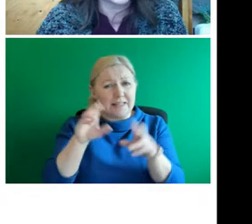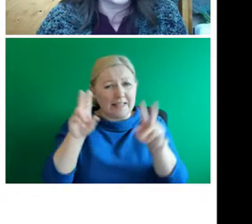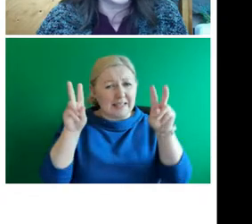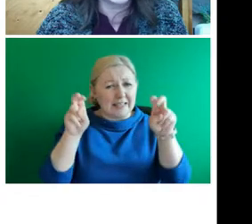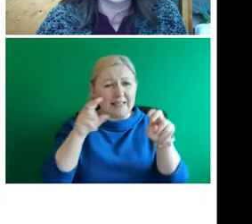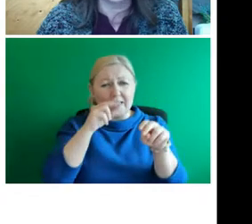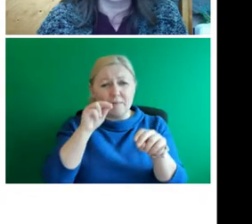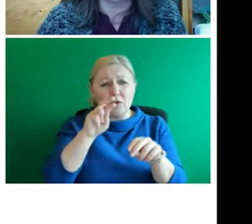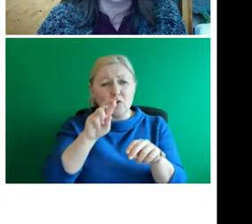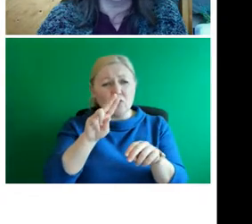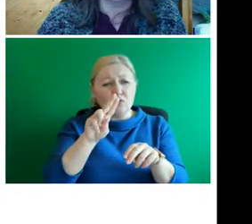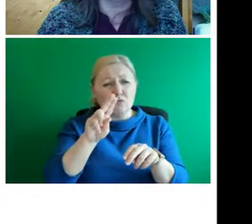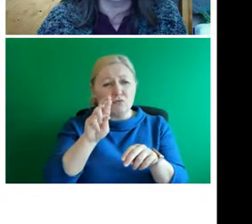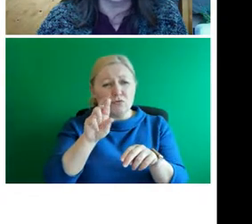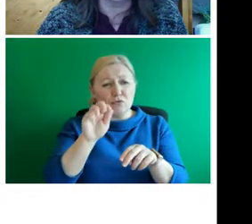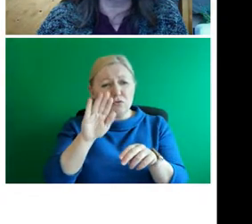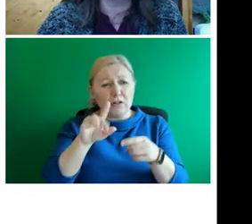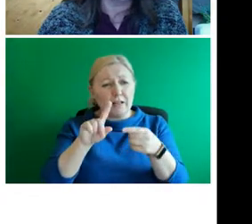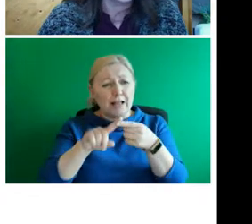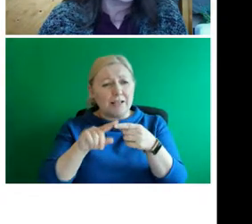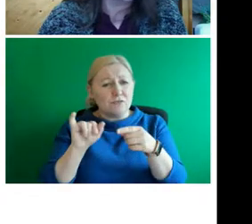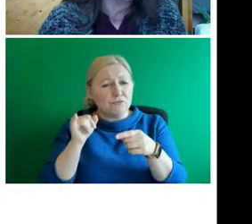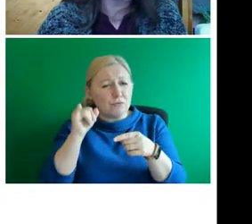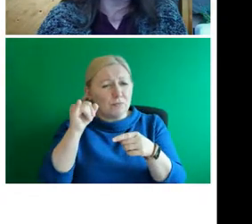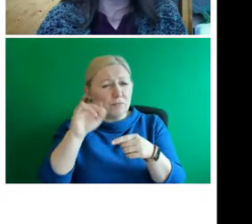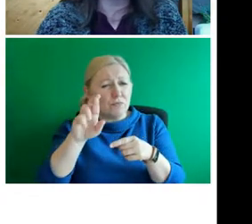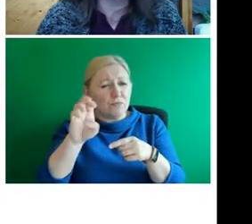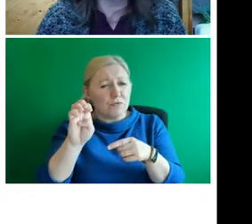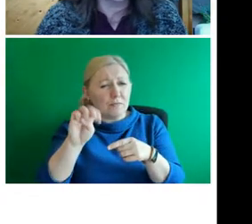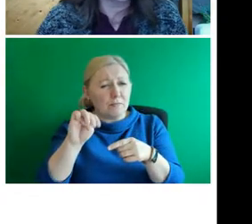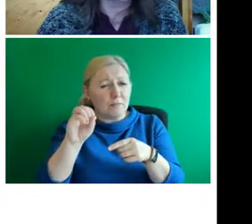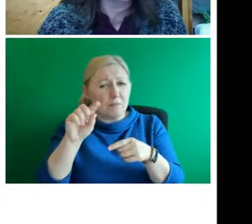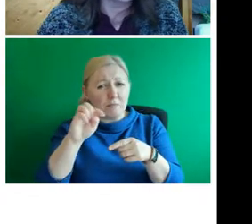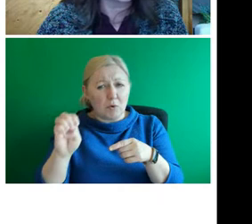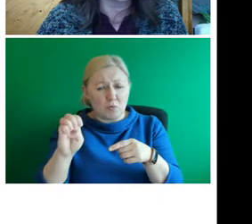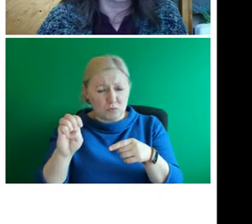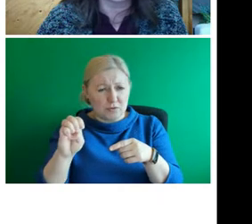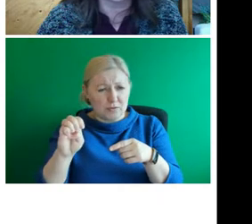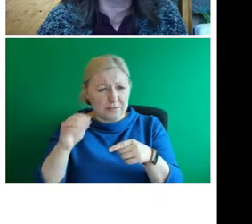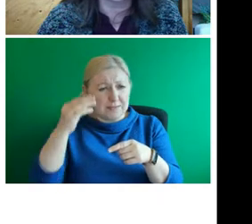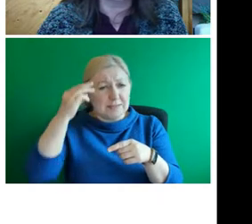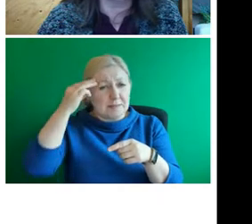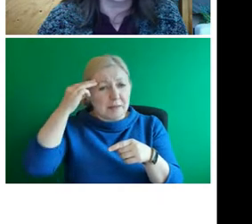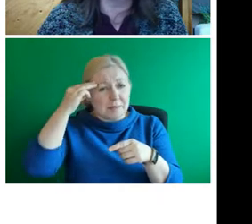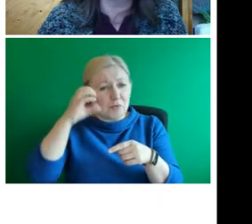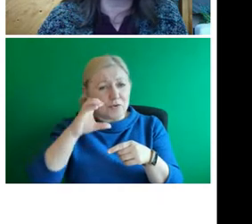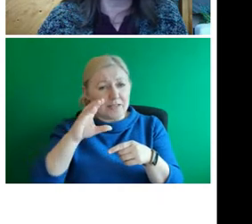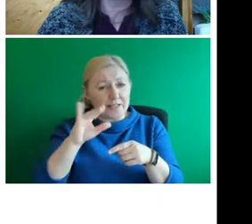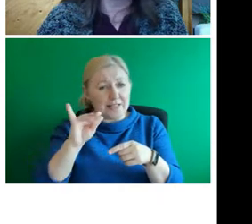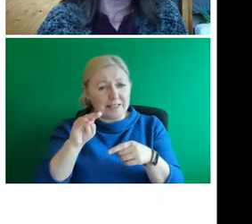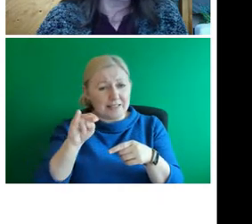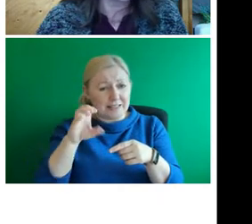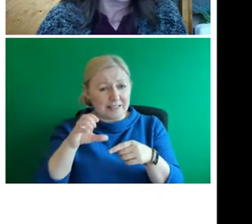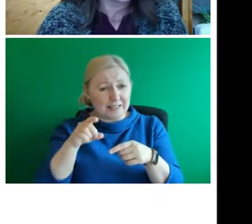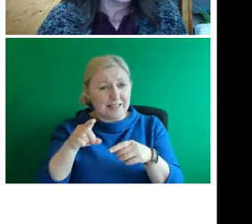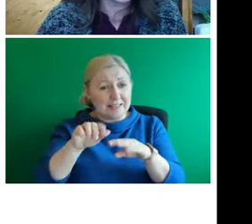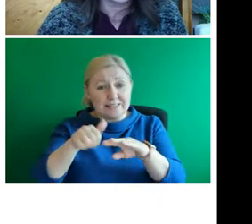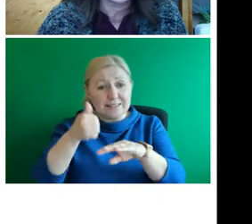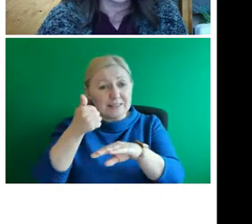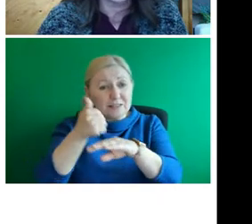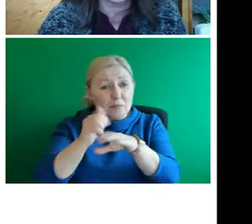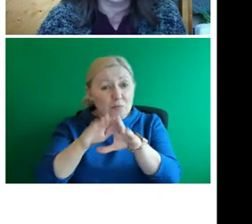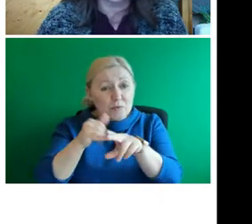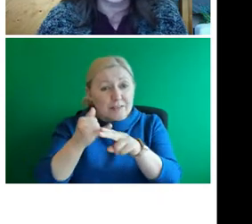the RADAR team in 2004. And it's located at the University of Saskatchewan, right on the campus. And it started